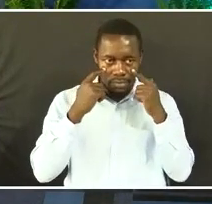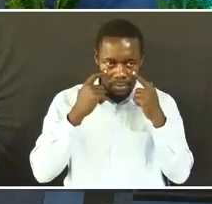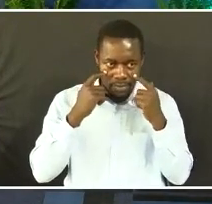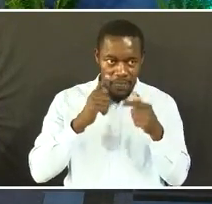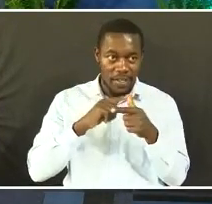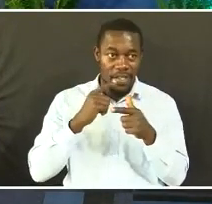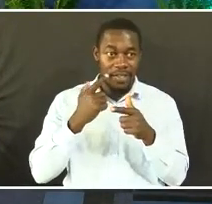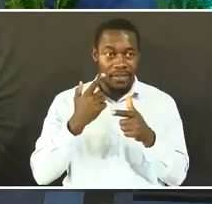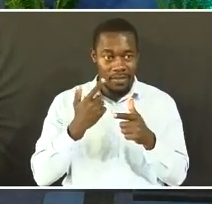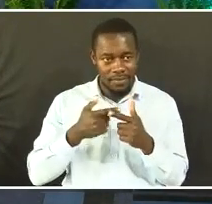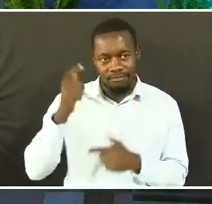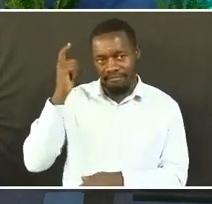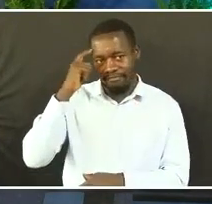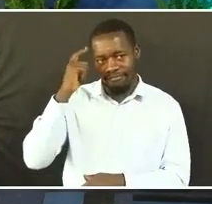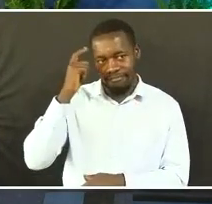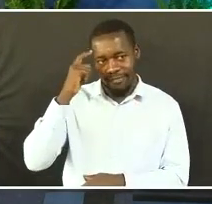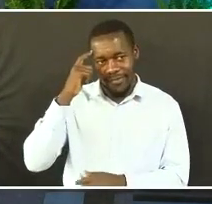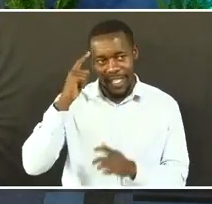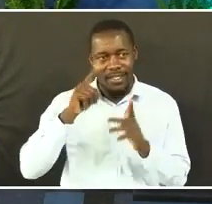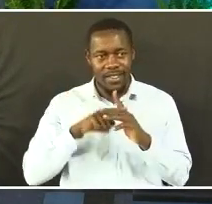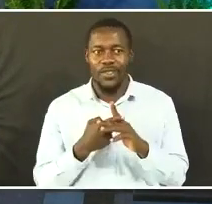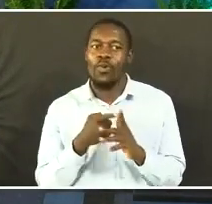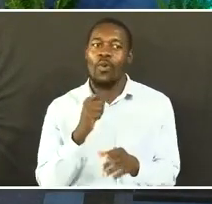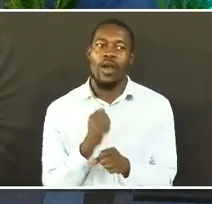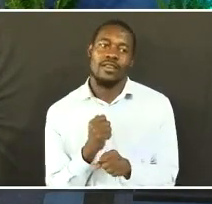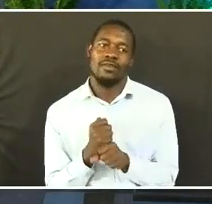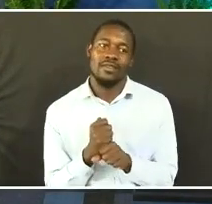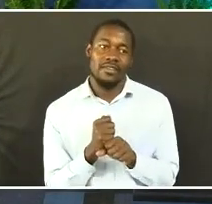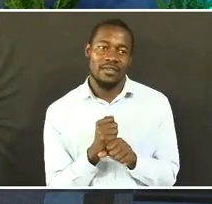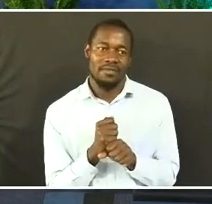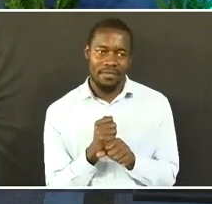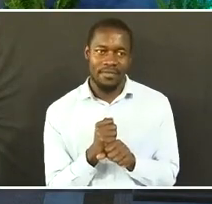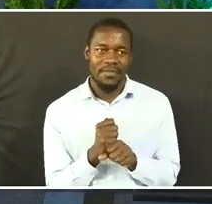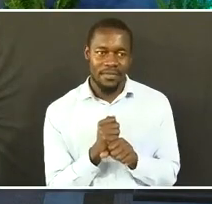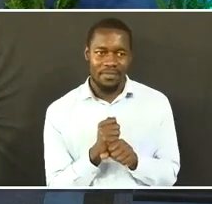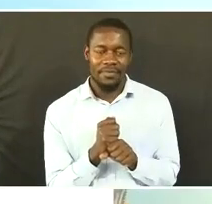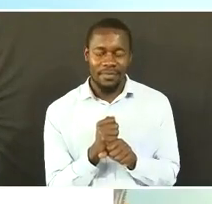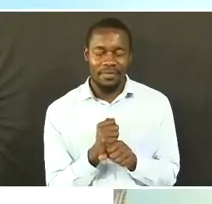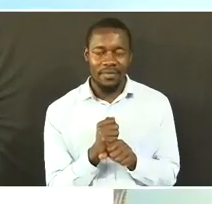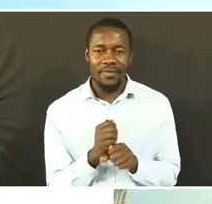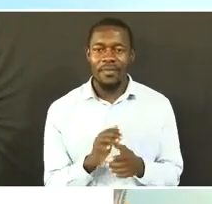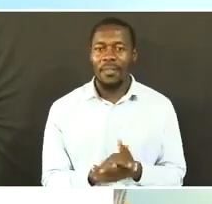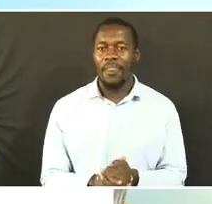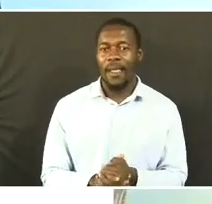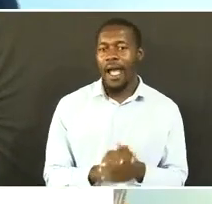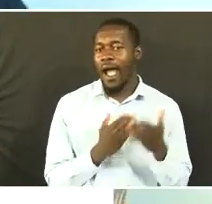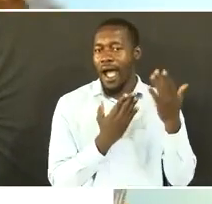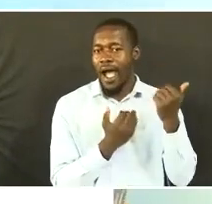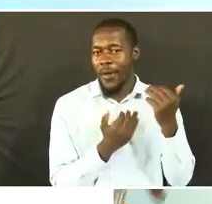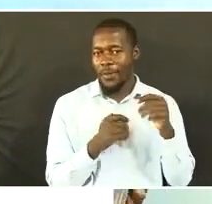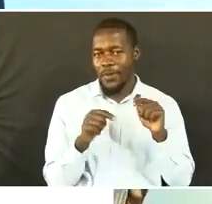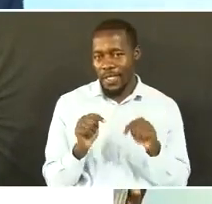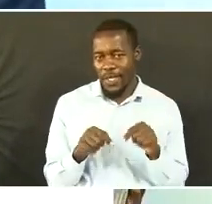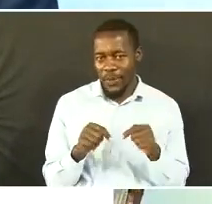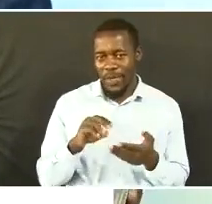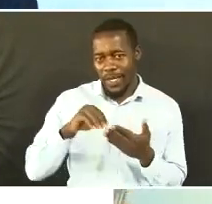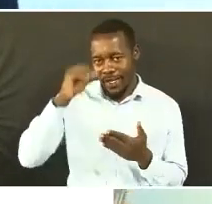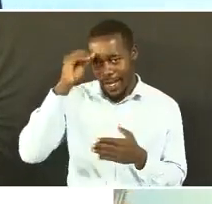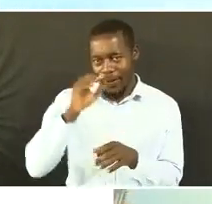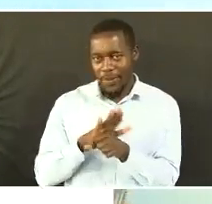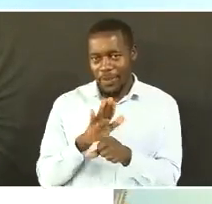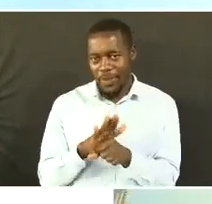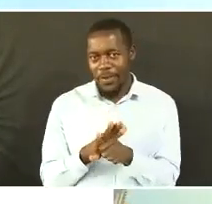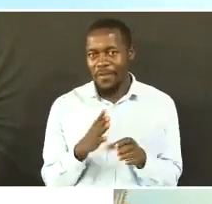Familiarity breeds inattention. But repetition, I hope today, will deepen impression.